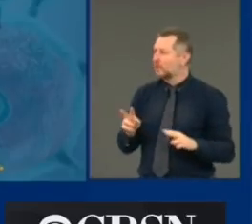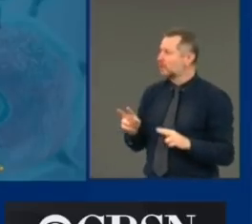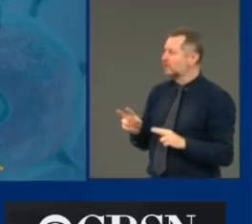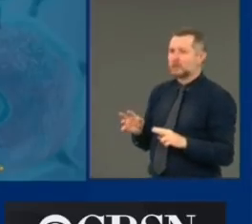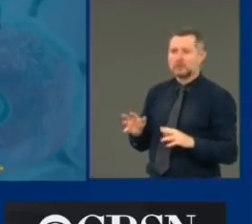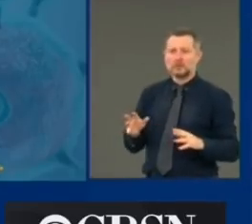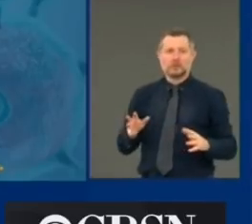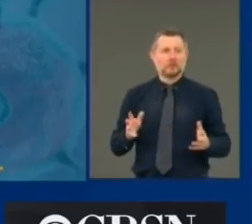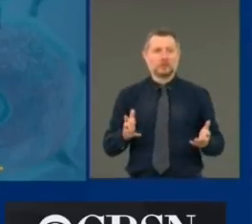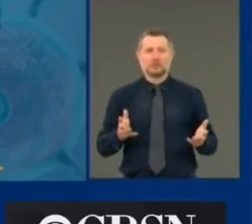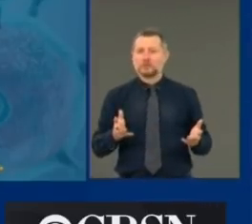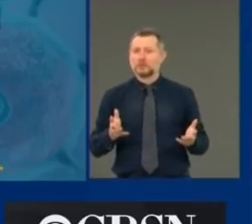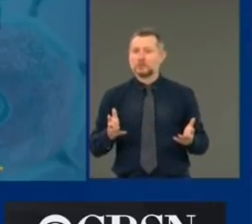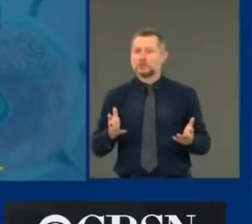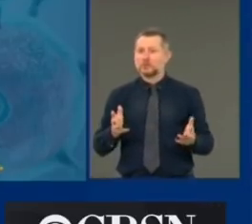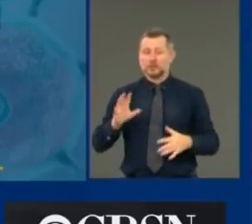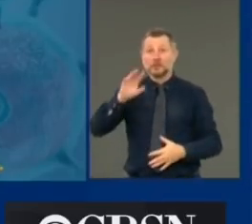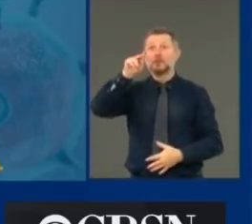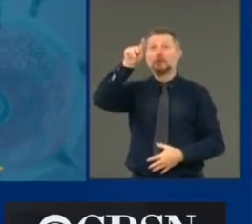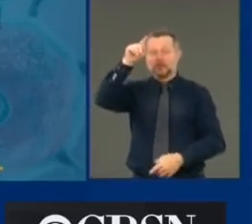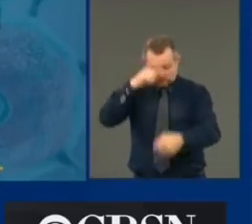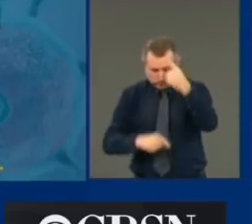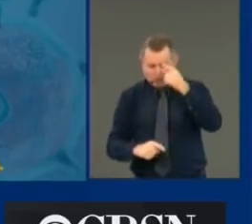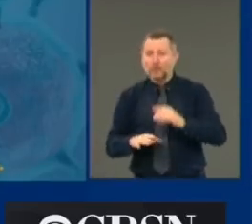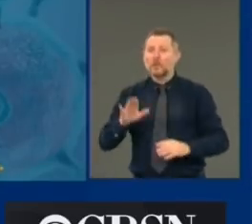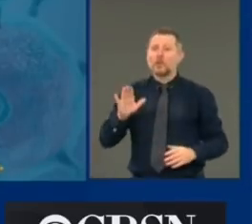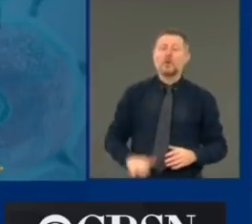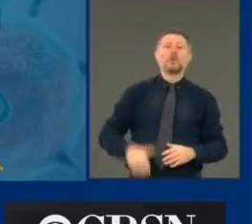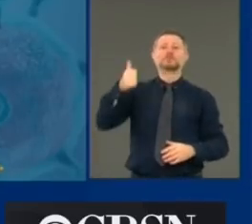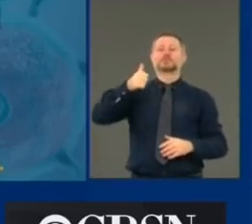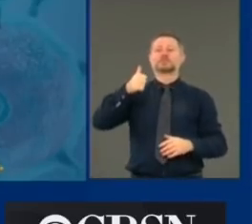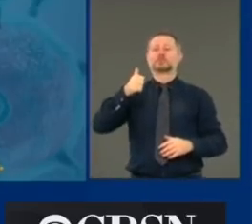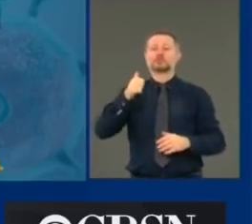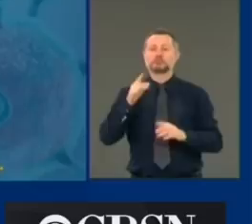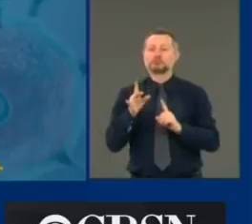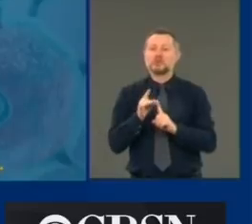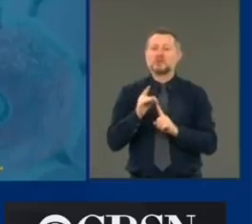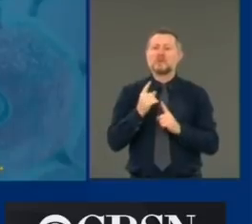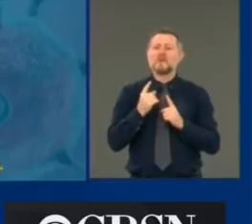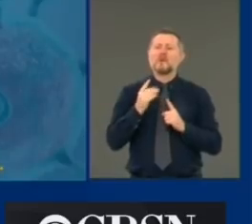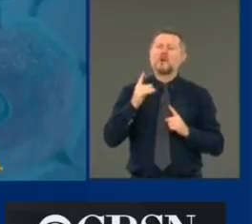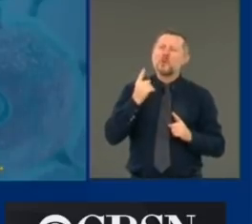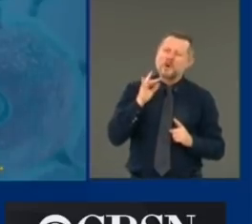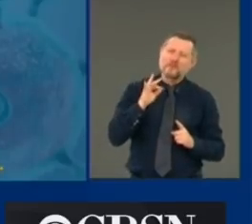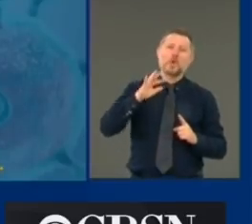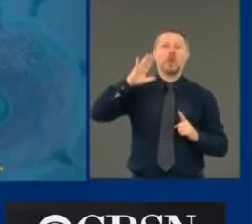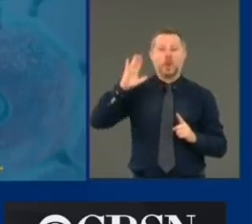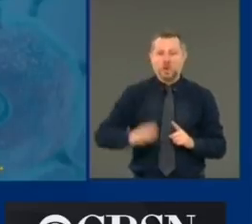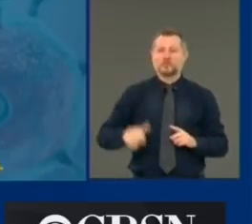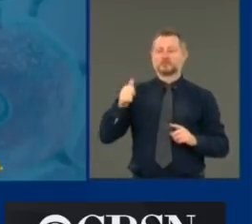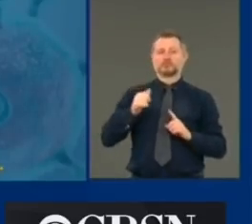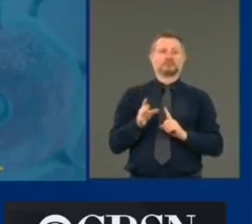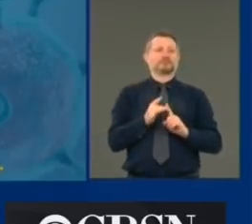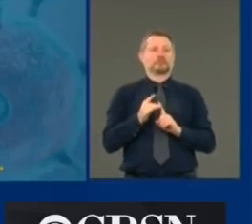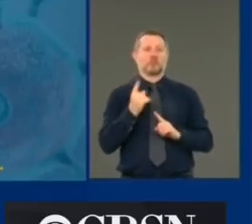either the lowest rate of transmission in the nation or one of the lowest rates of transmission in the